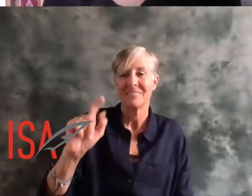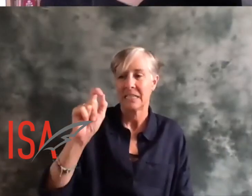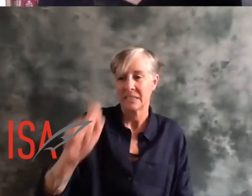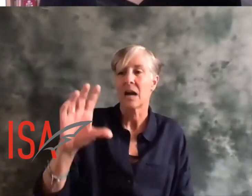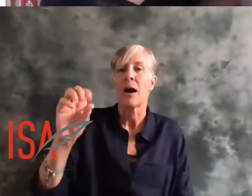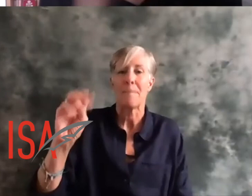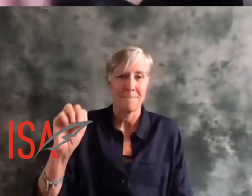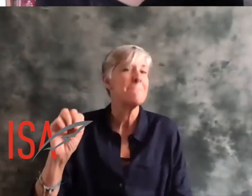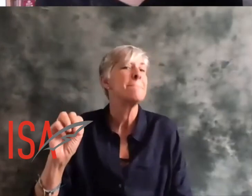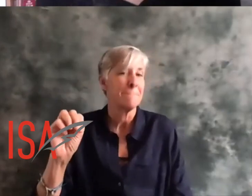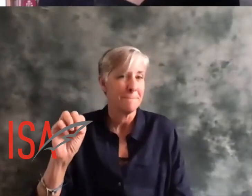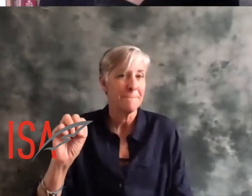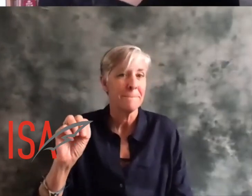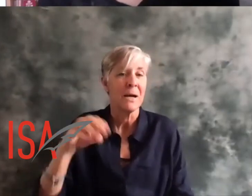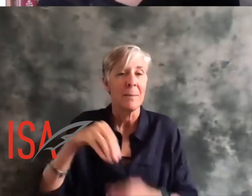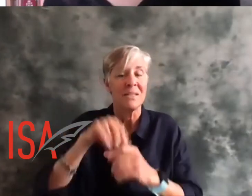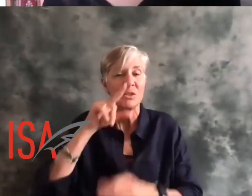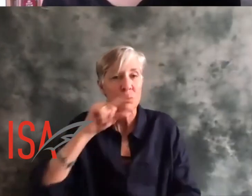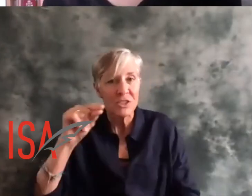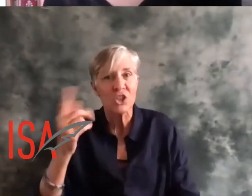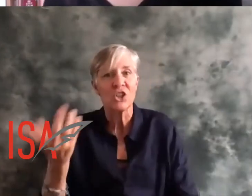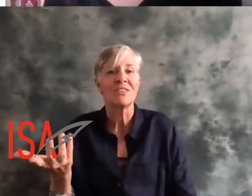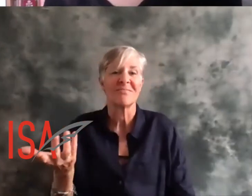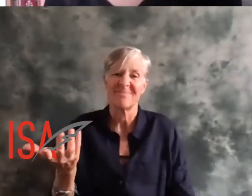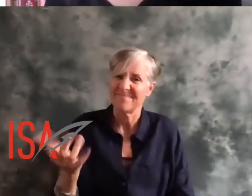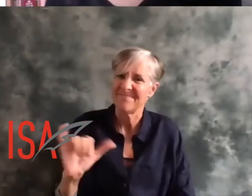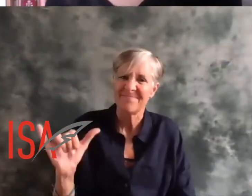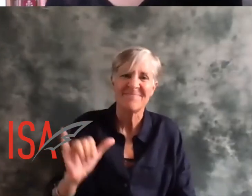WRIGHT.com, and on Twitter. And